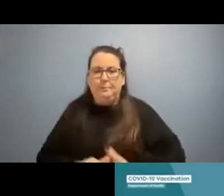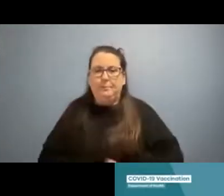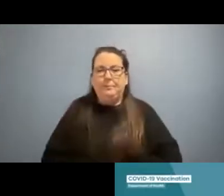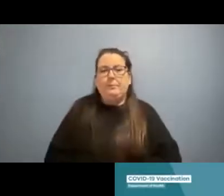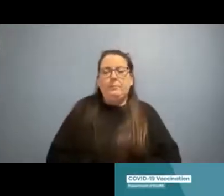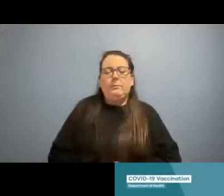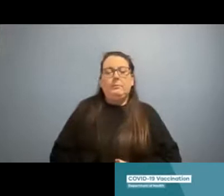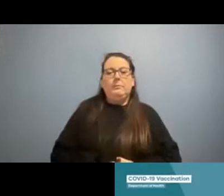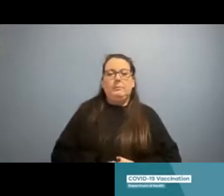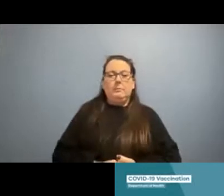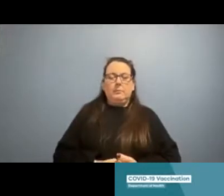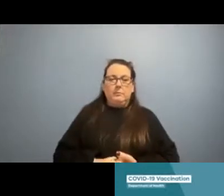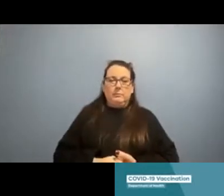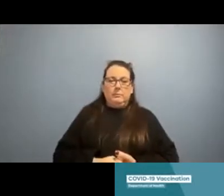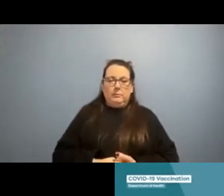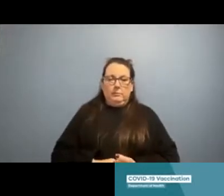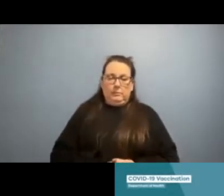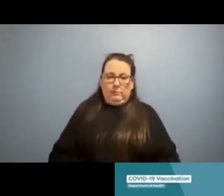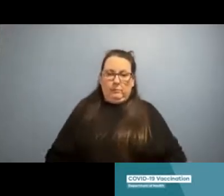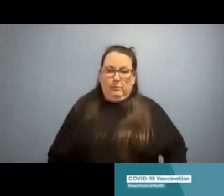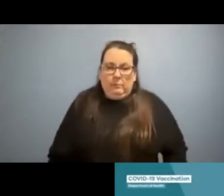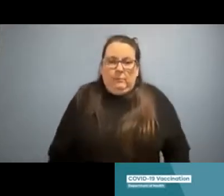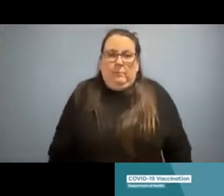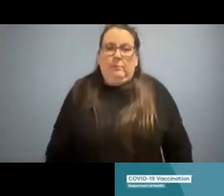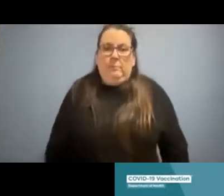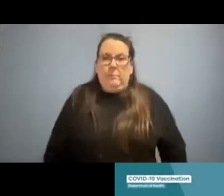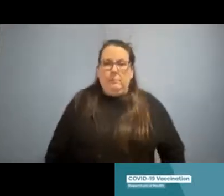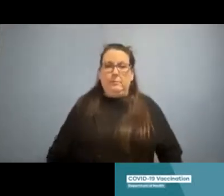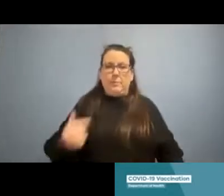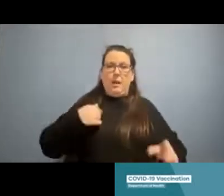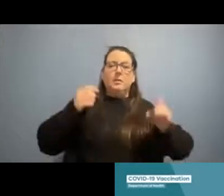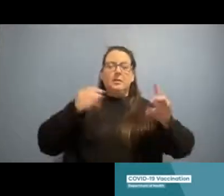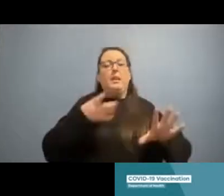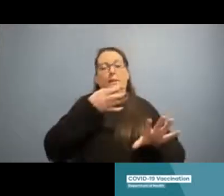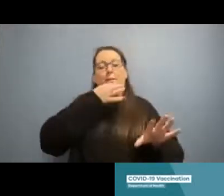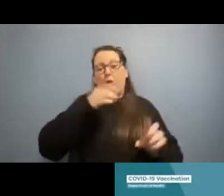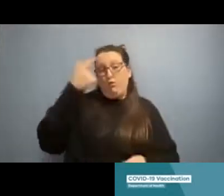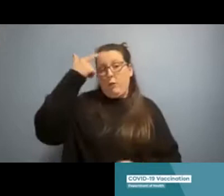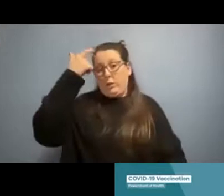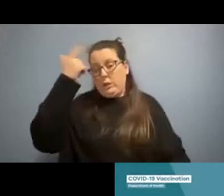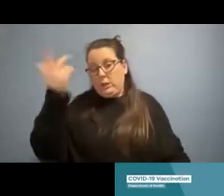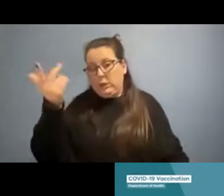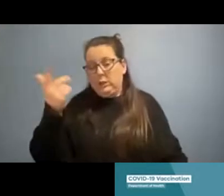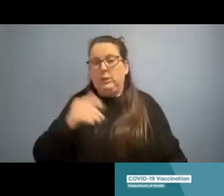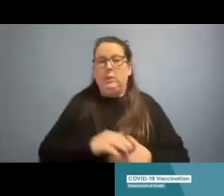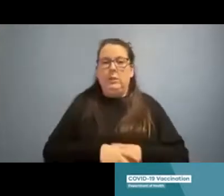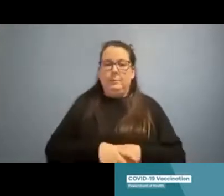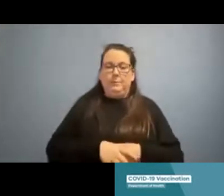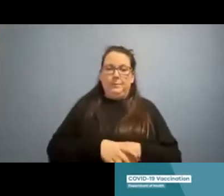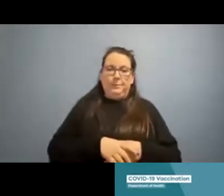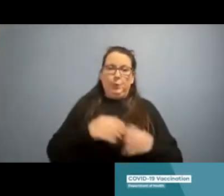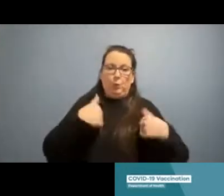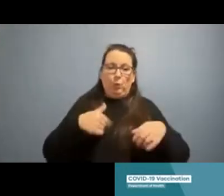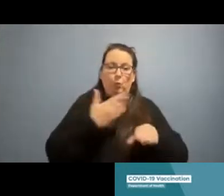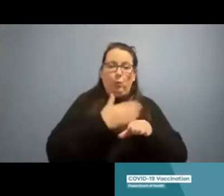might also throw to Fung and Mohammed on this one as well. So we work